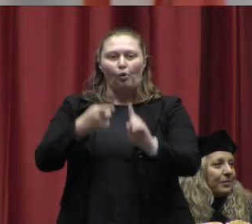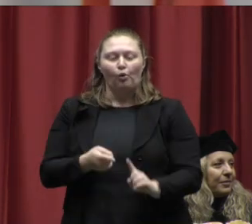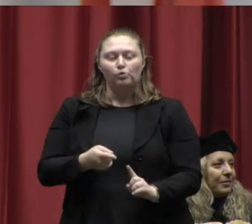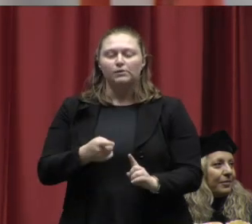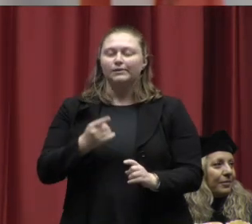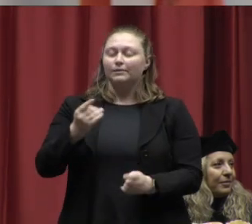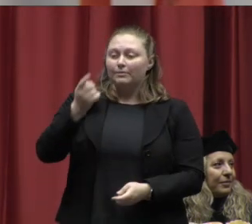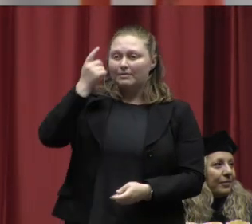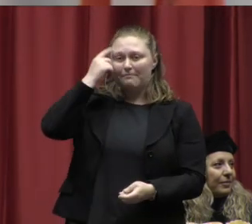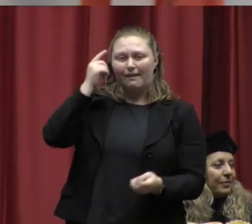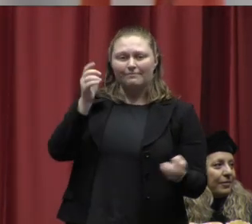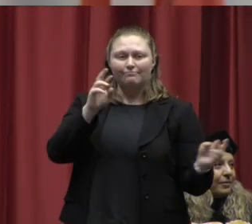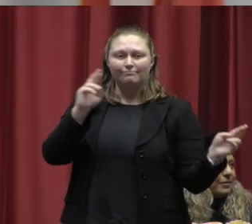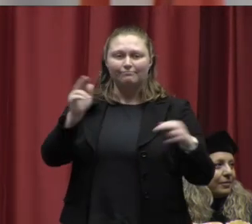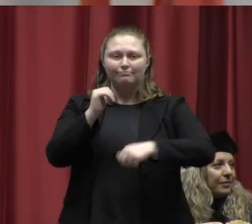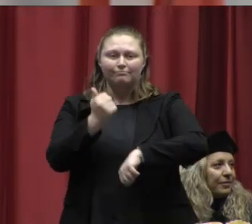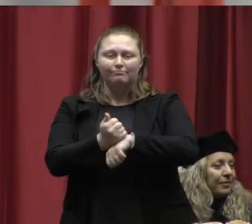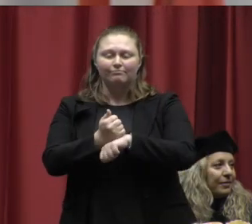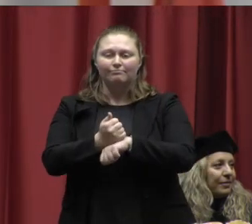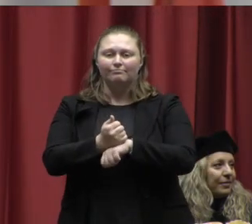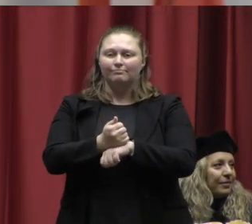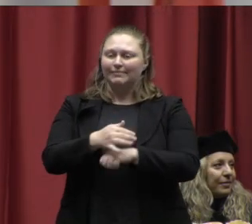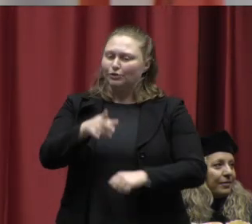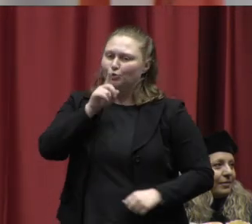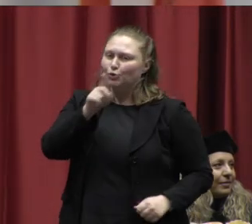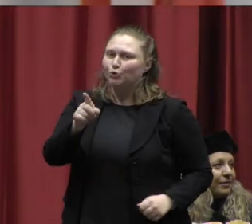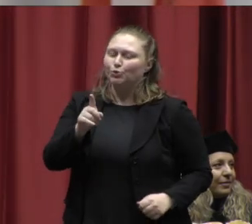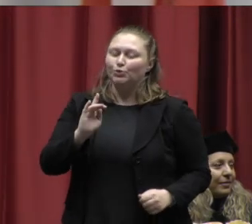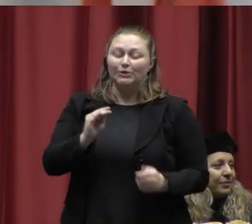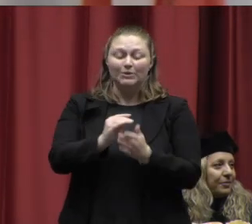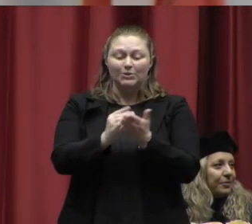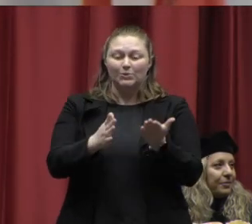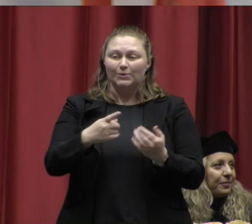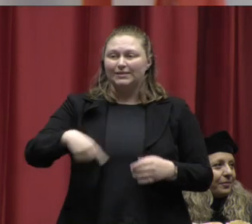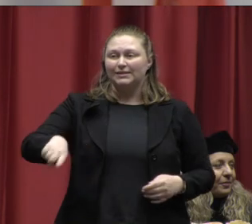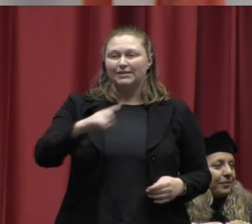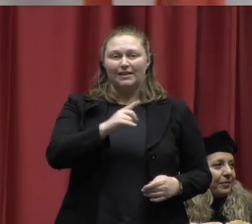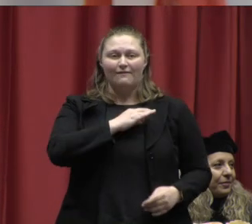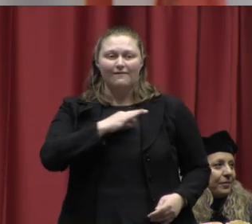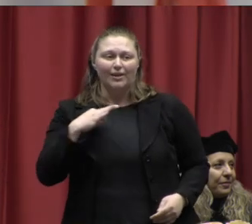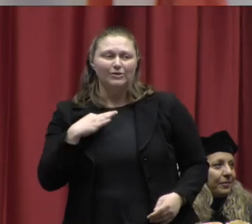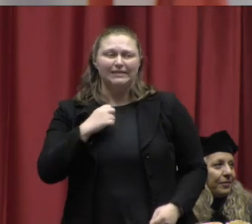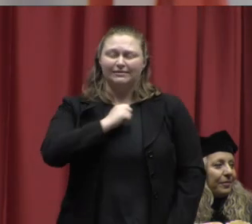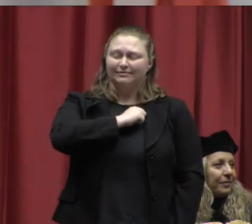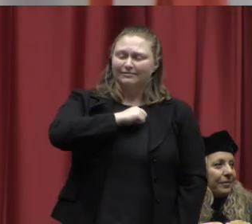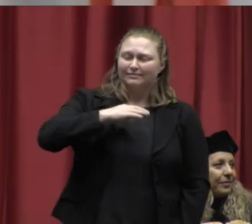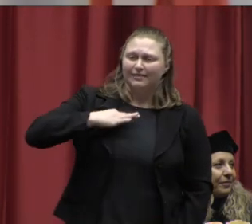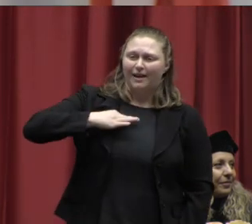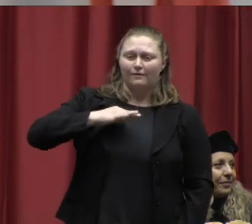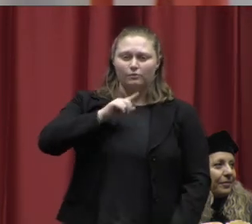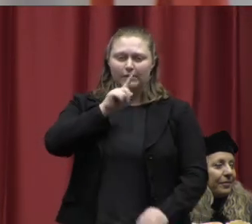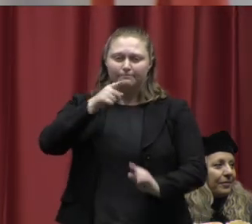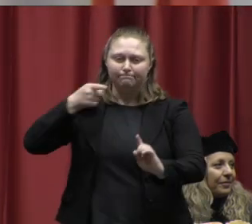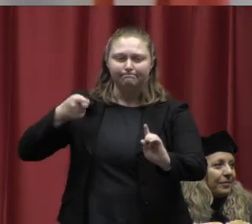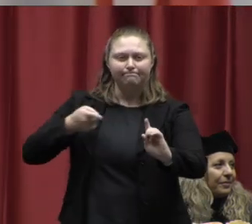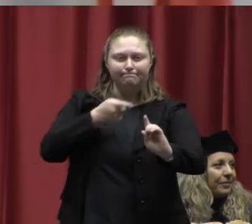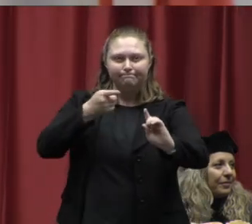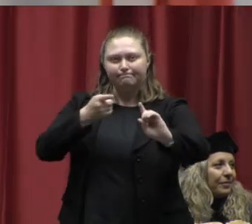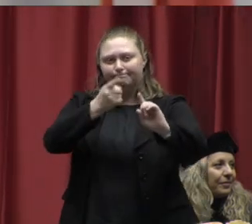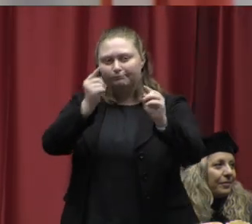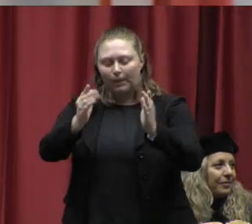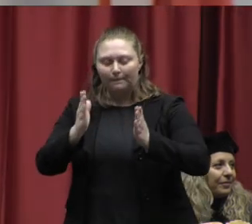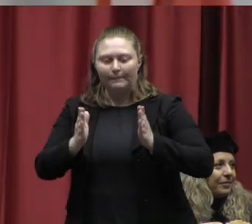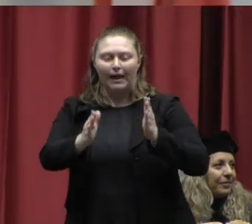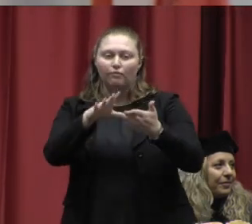minds ablaze and hearts so true, the students, faculty, and staff pursue a path